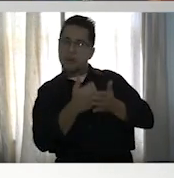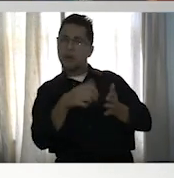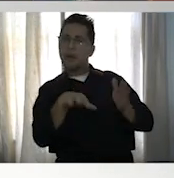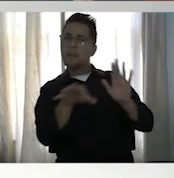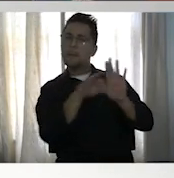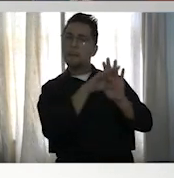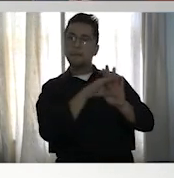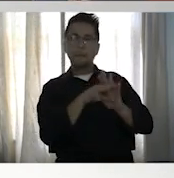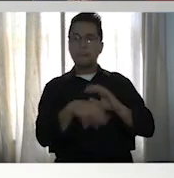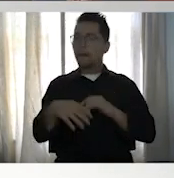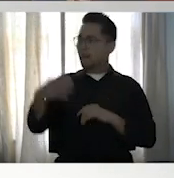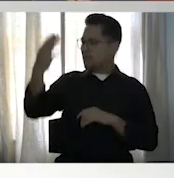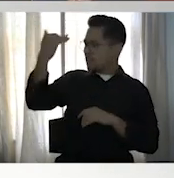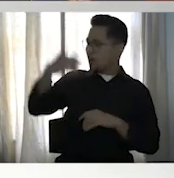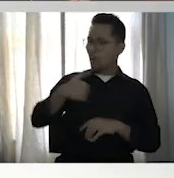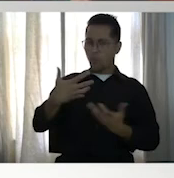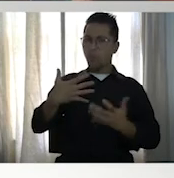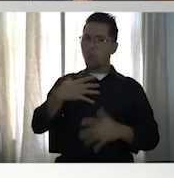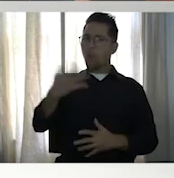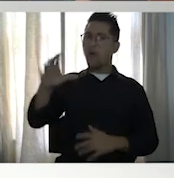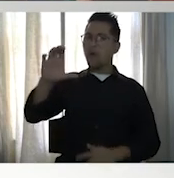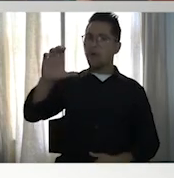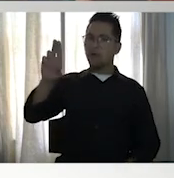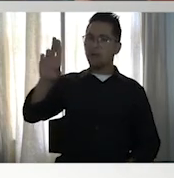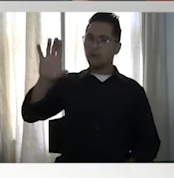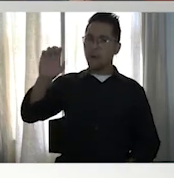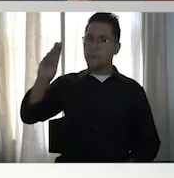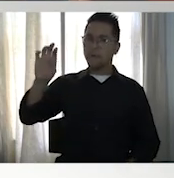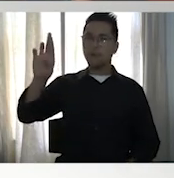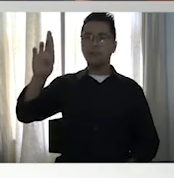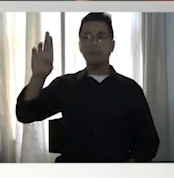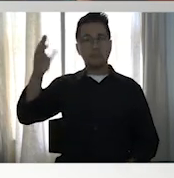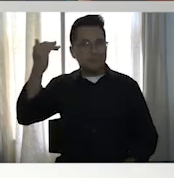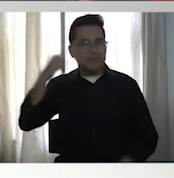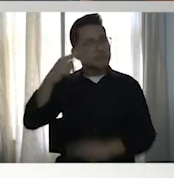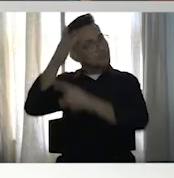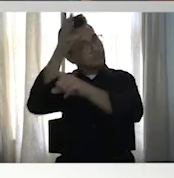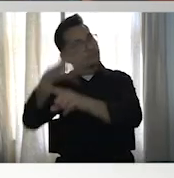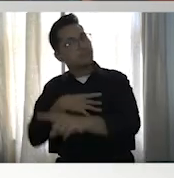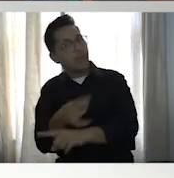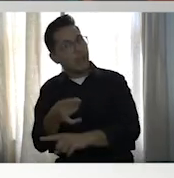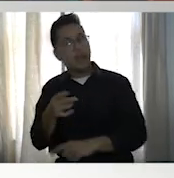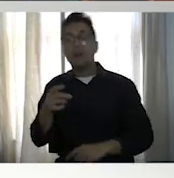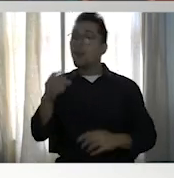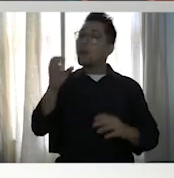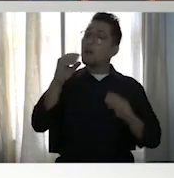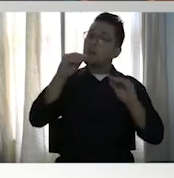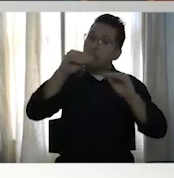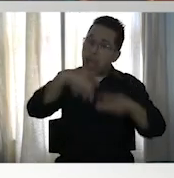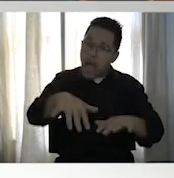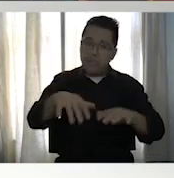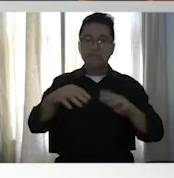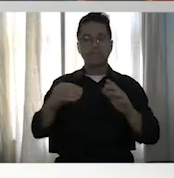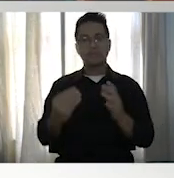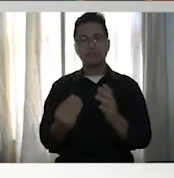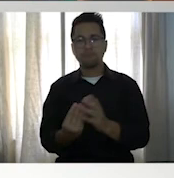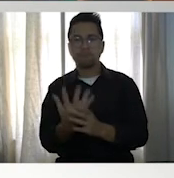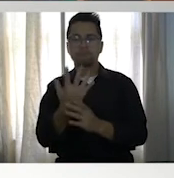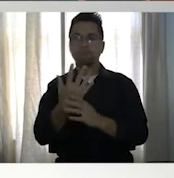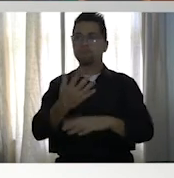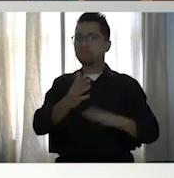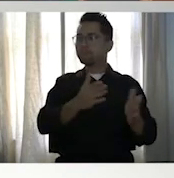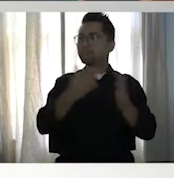why. Oh, well, we want cucumbers because Dad loves cucumbers. Cool. Planting it, measuring it. one person could